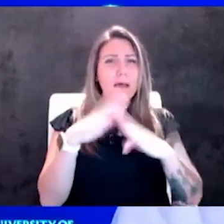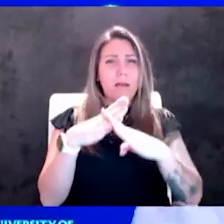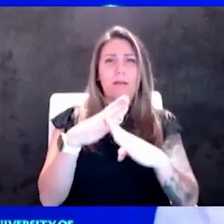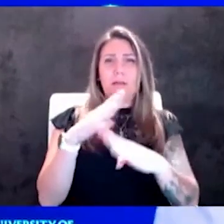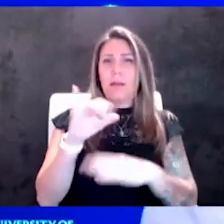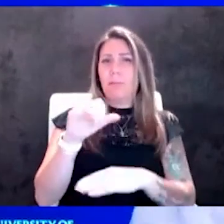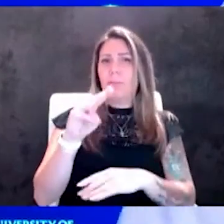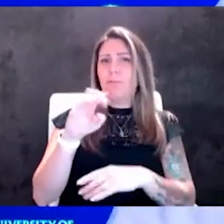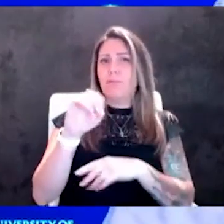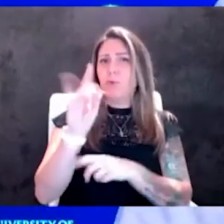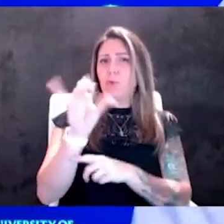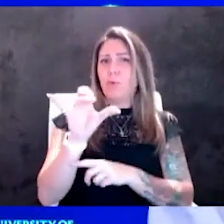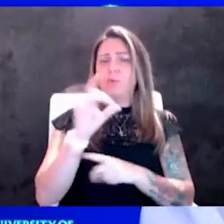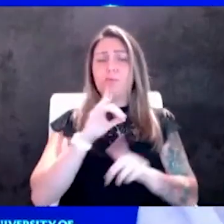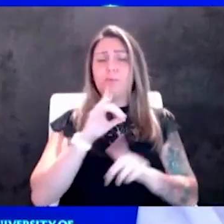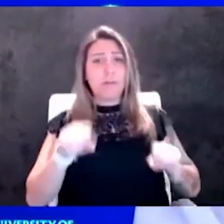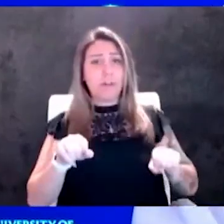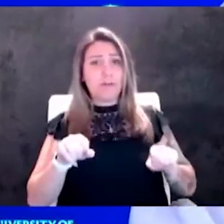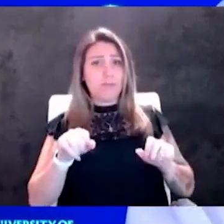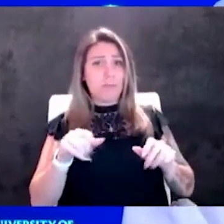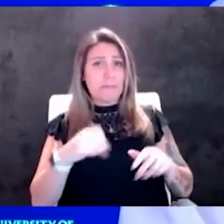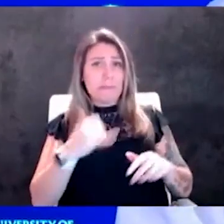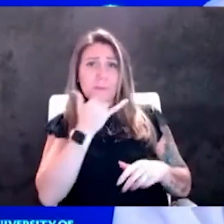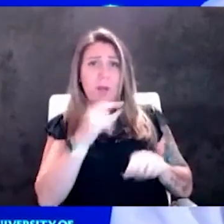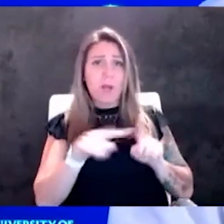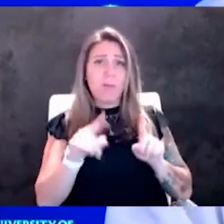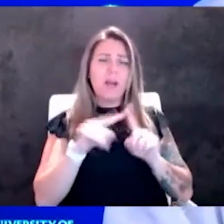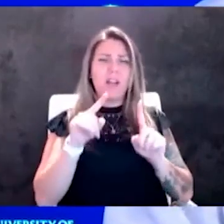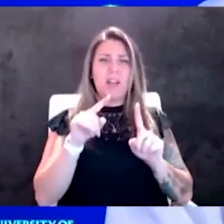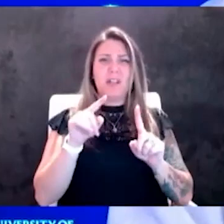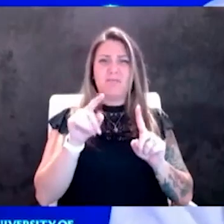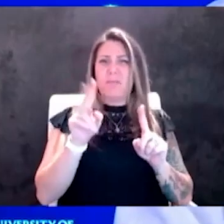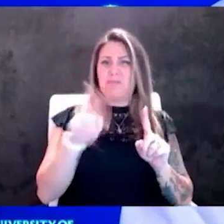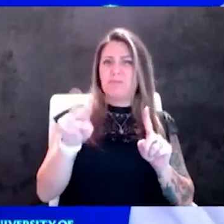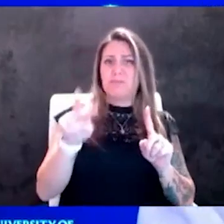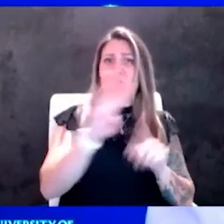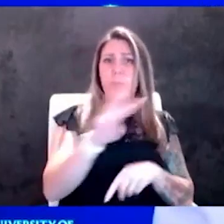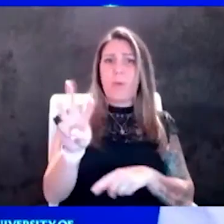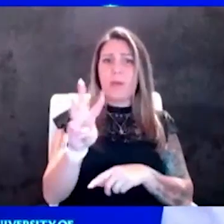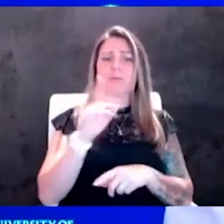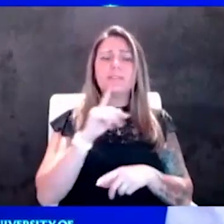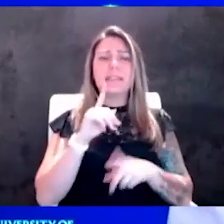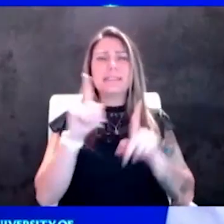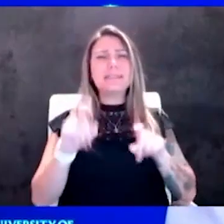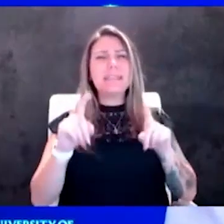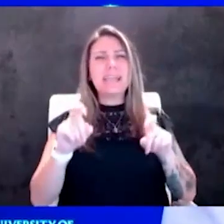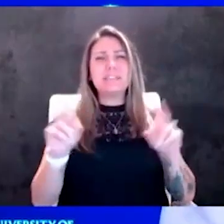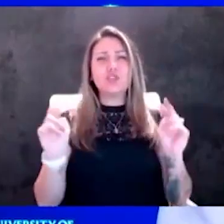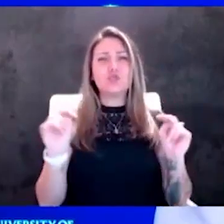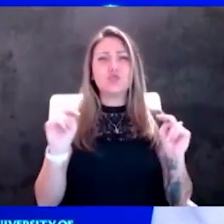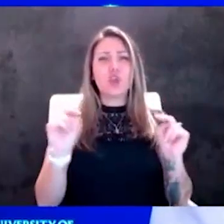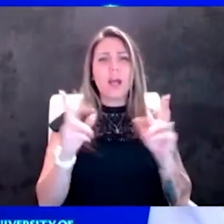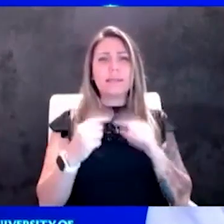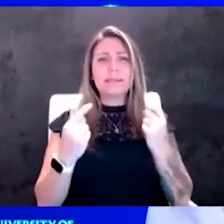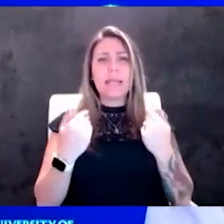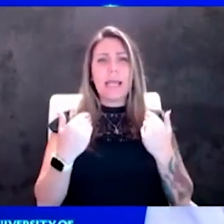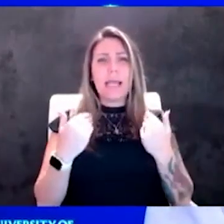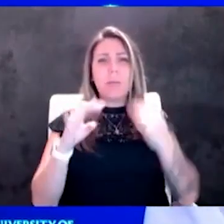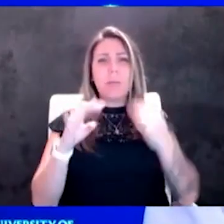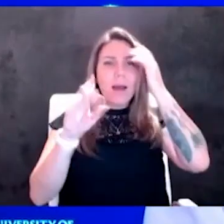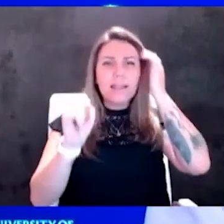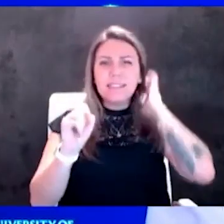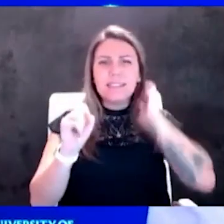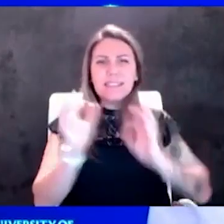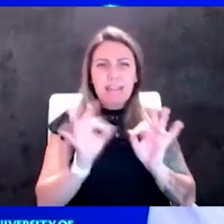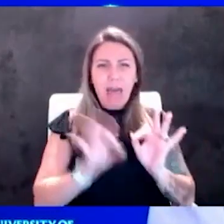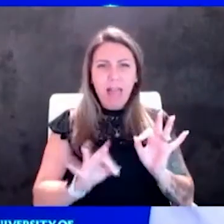just looking at their website, it looks like they try to test neutralizing antibodies. But again, for somebody who's been vaccinated, there really is